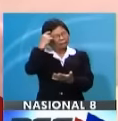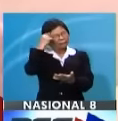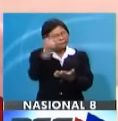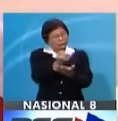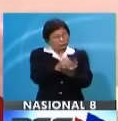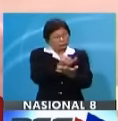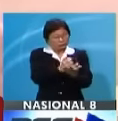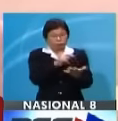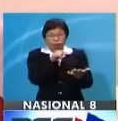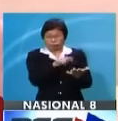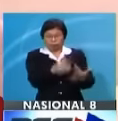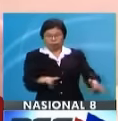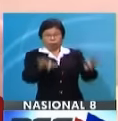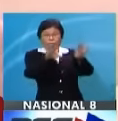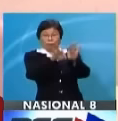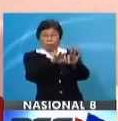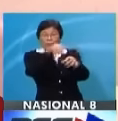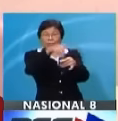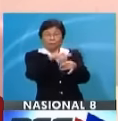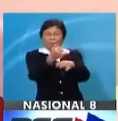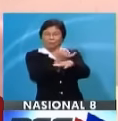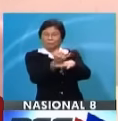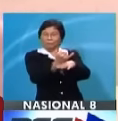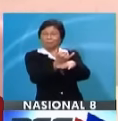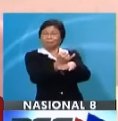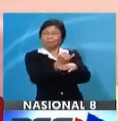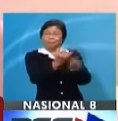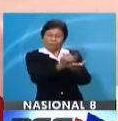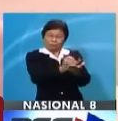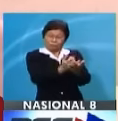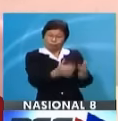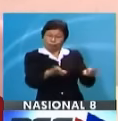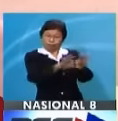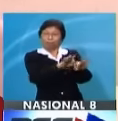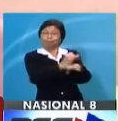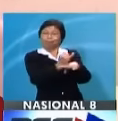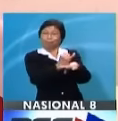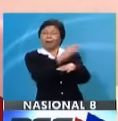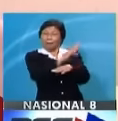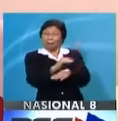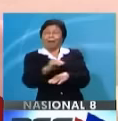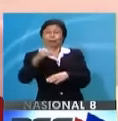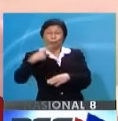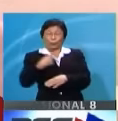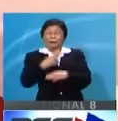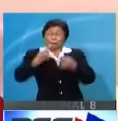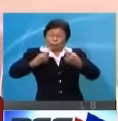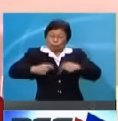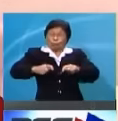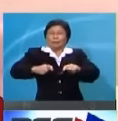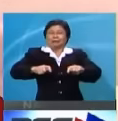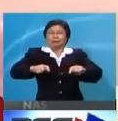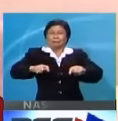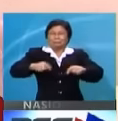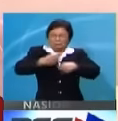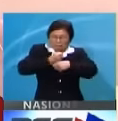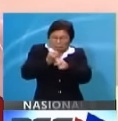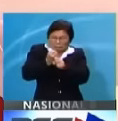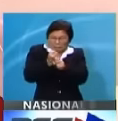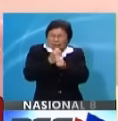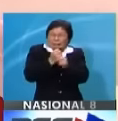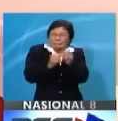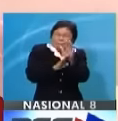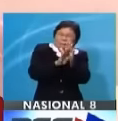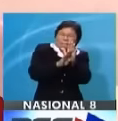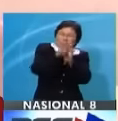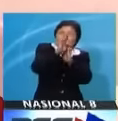the important industry in this matter. And we're trying to build, that's the reason why we try to build